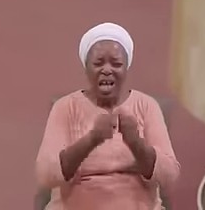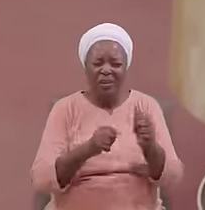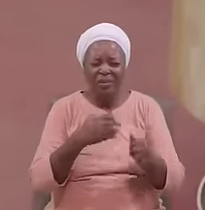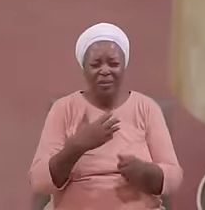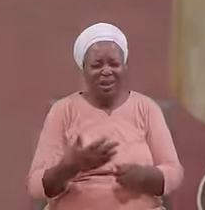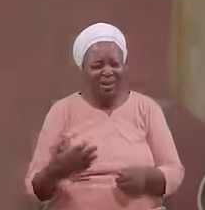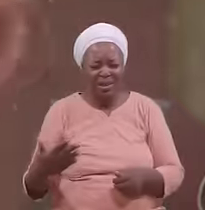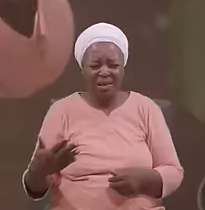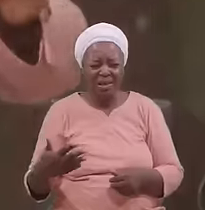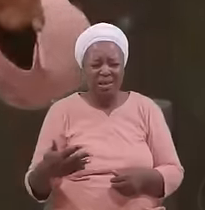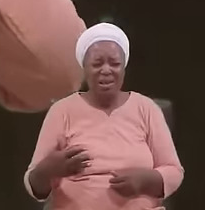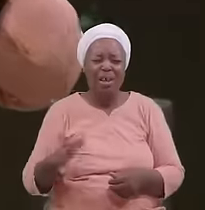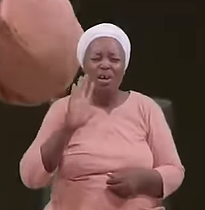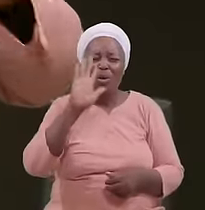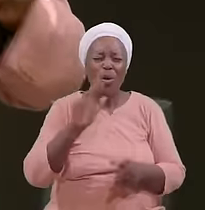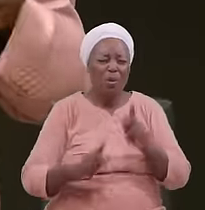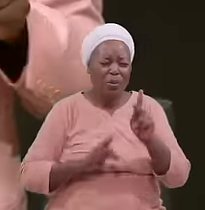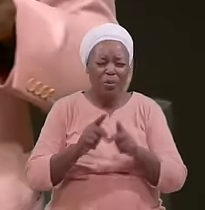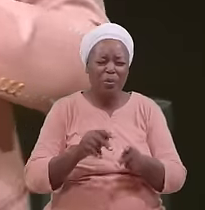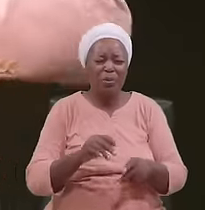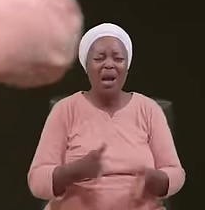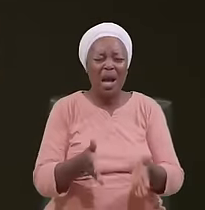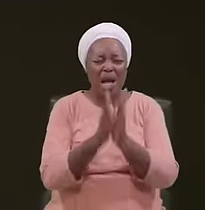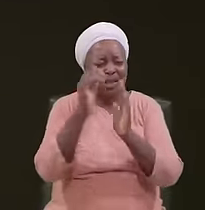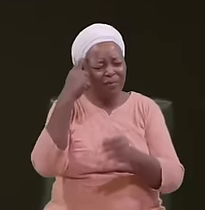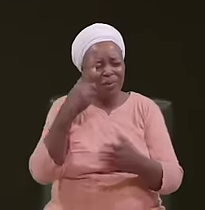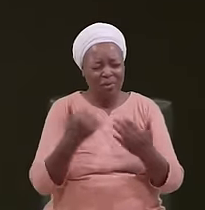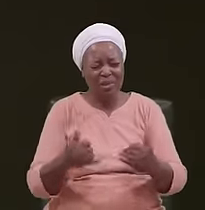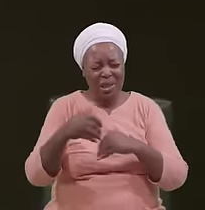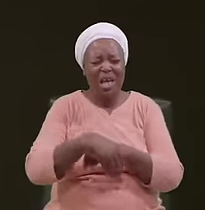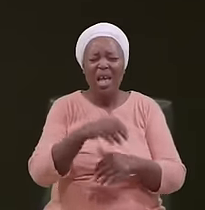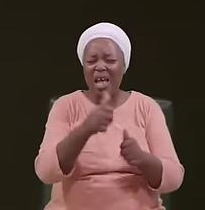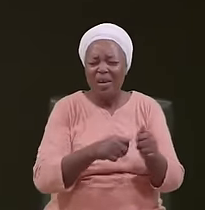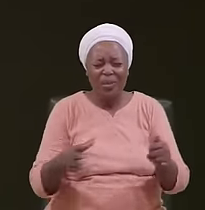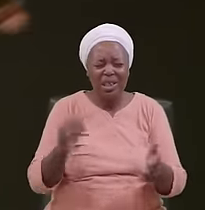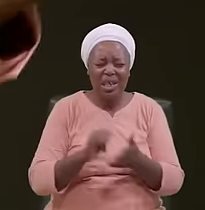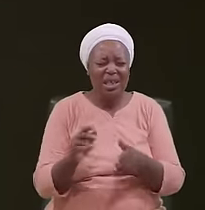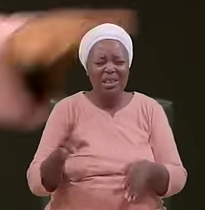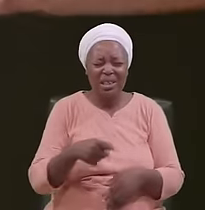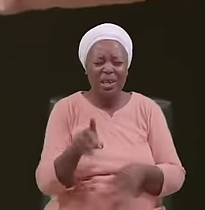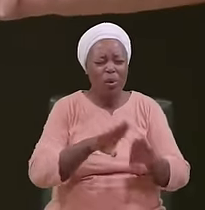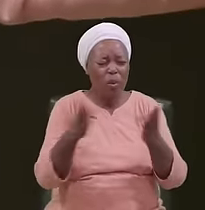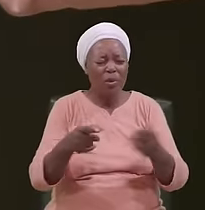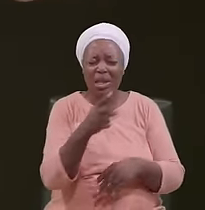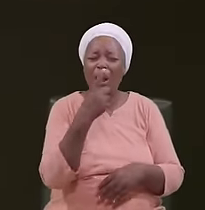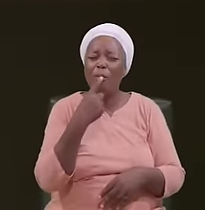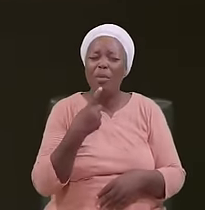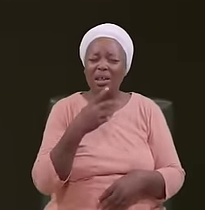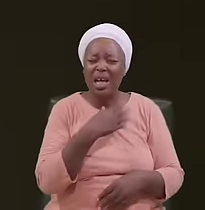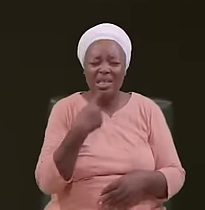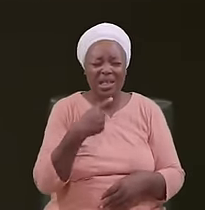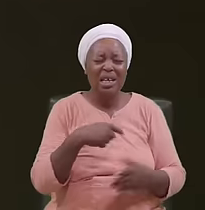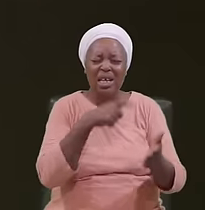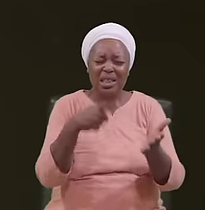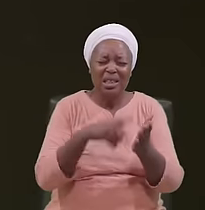Everything your people ask for tonight, everything they open their mouth and they said, "This is